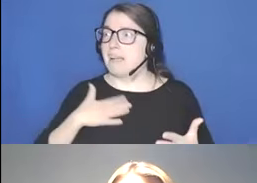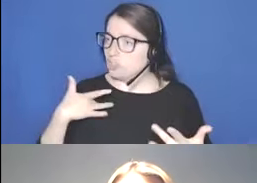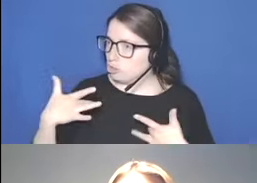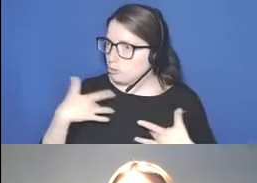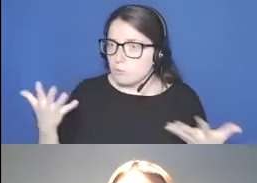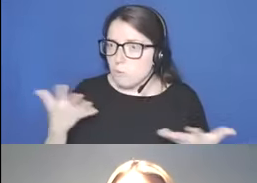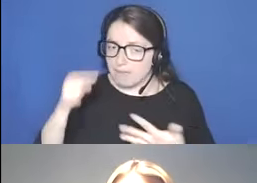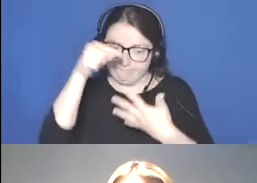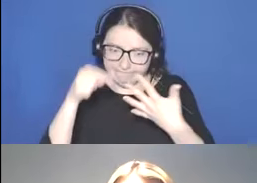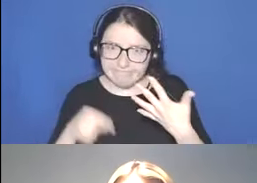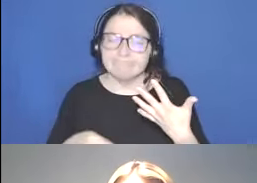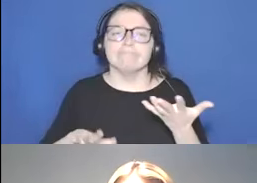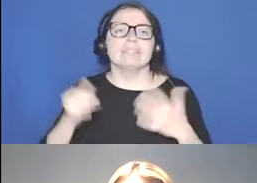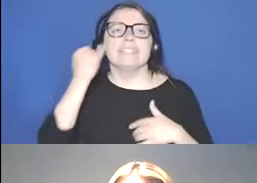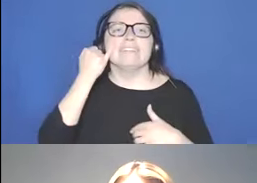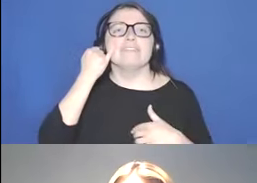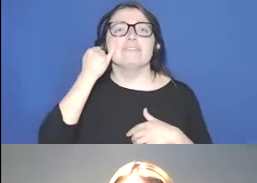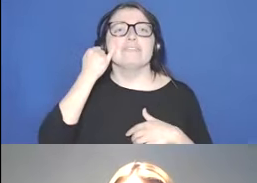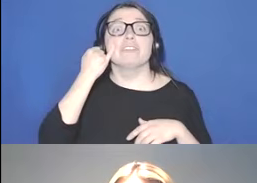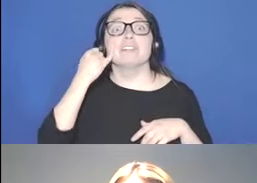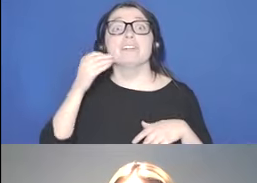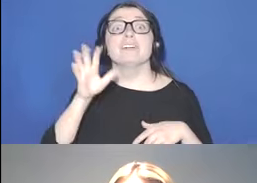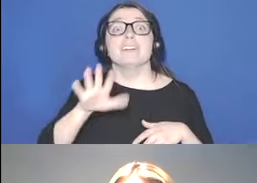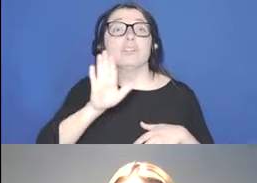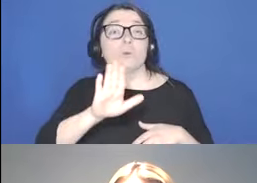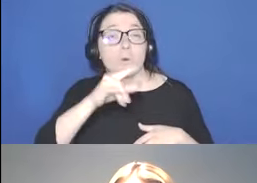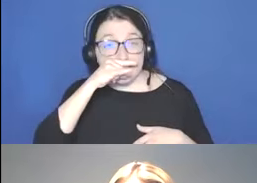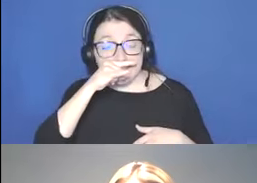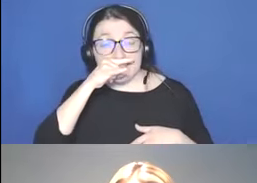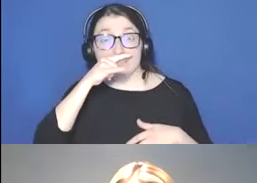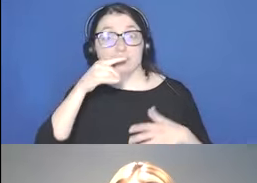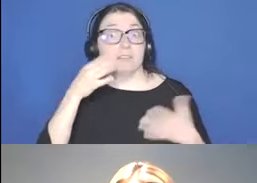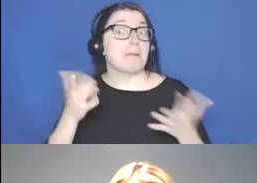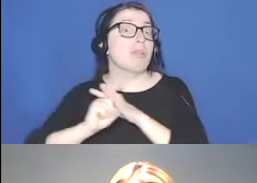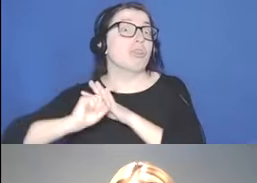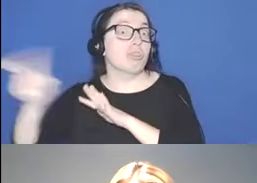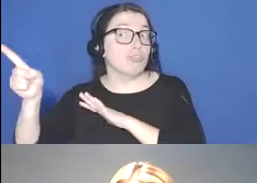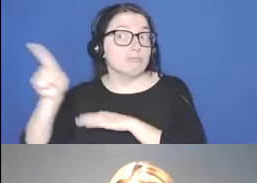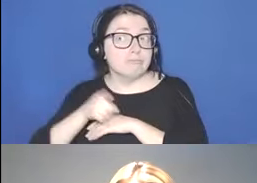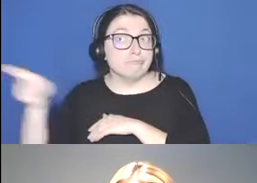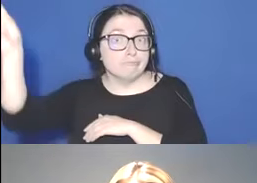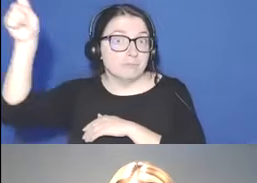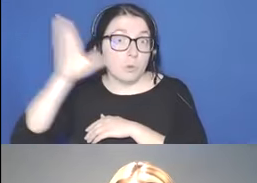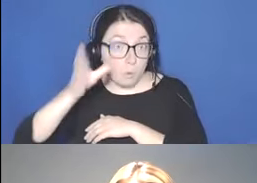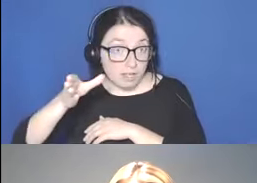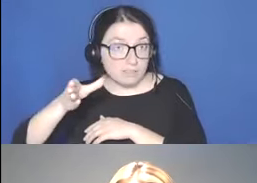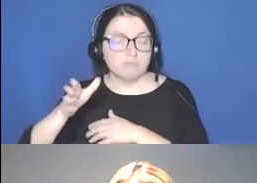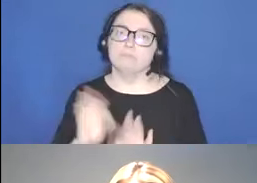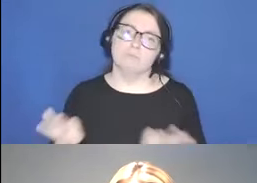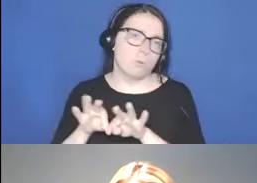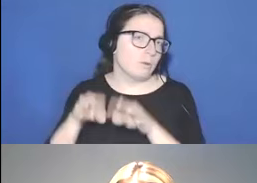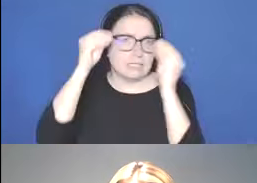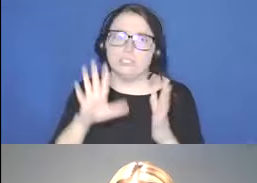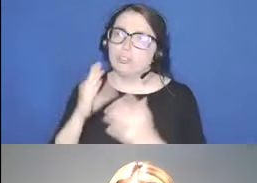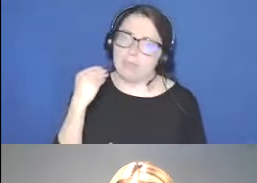sure that if they're at risk of running off, that you let the teacher know, you let your CSE know.